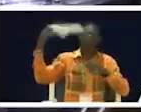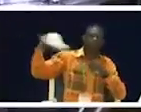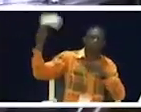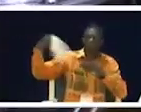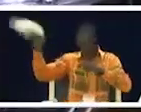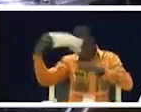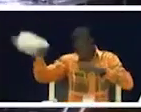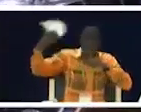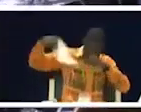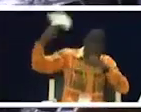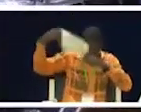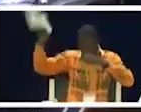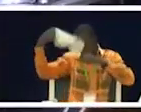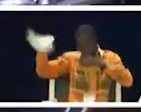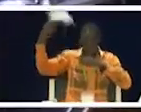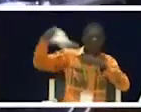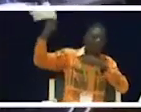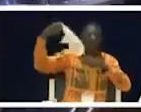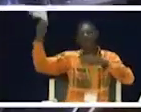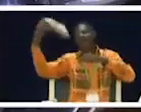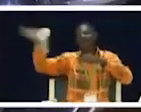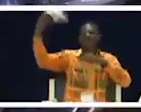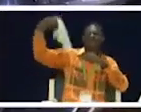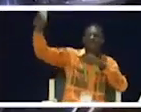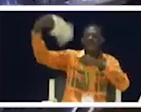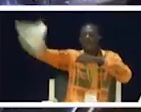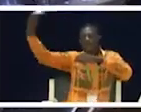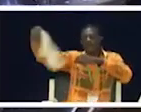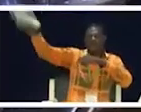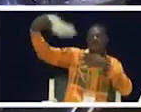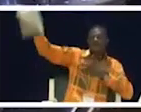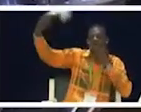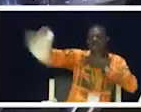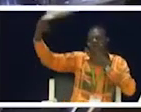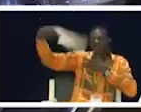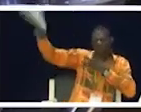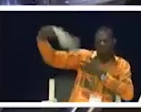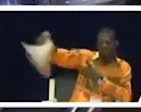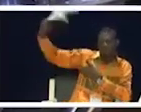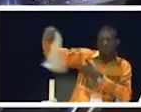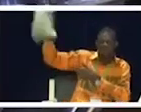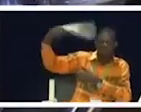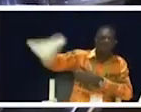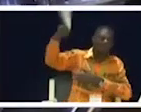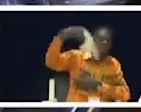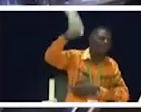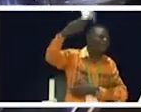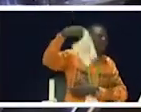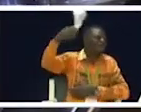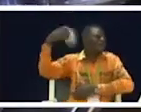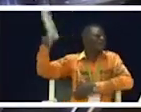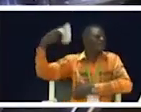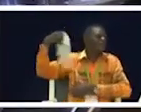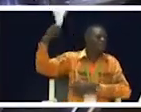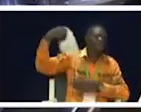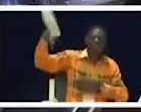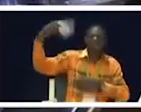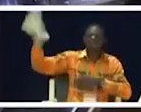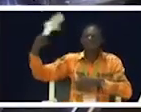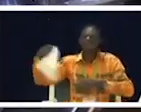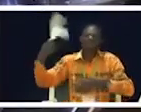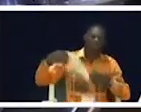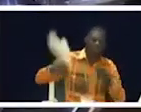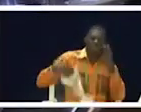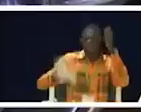noise. Make some noise, make some noise. Woo! You cannot get tired of shouting. Come